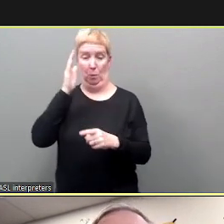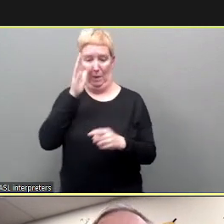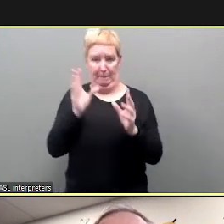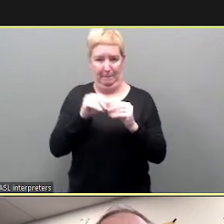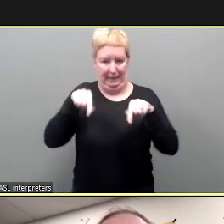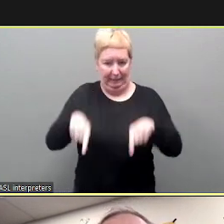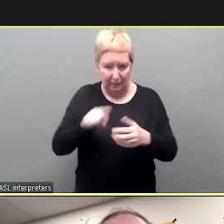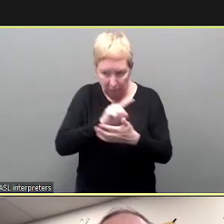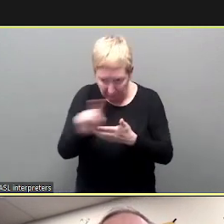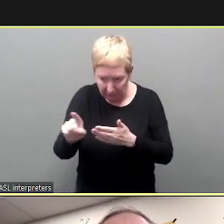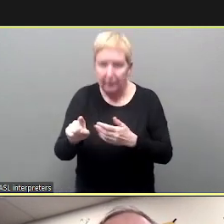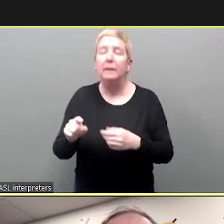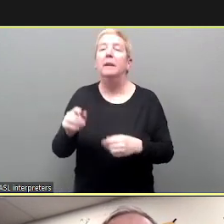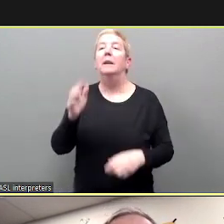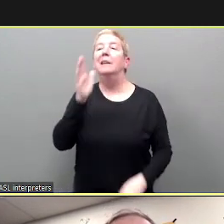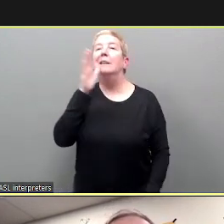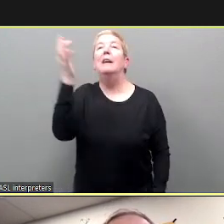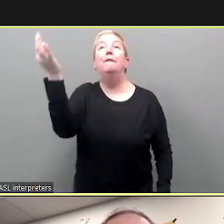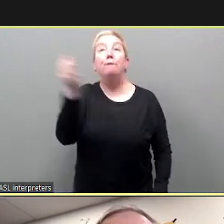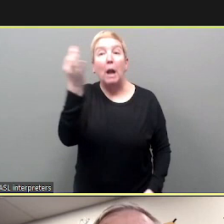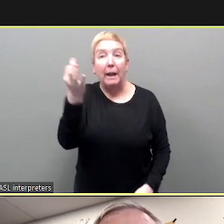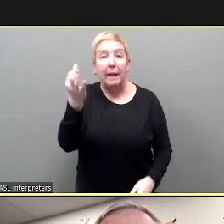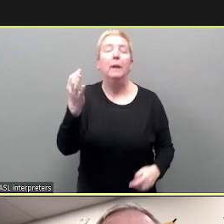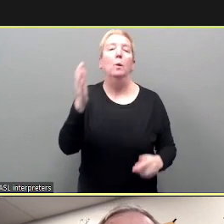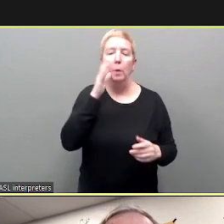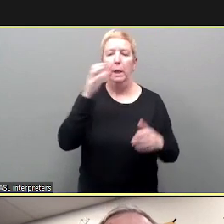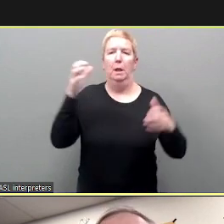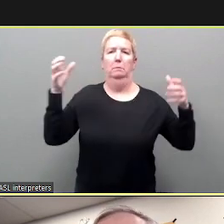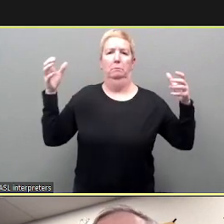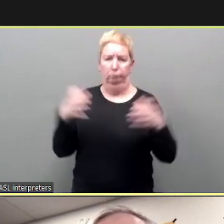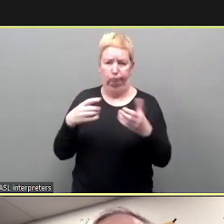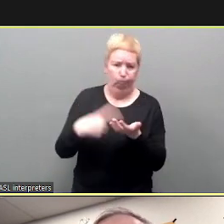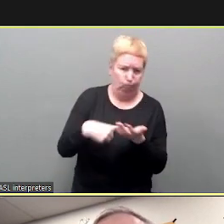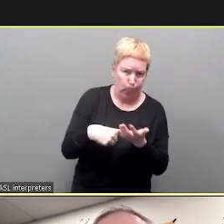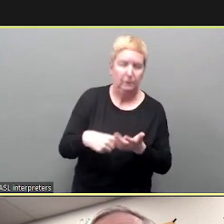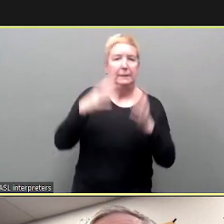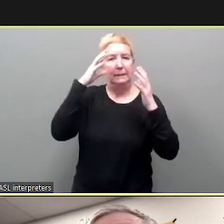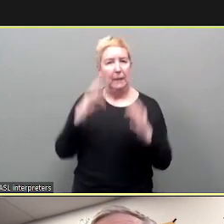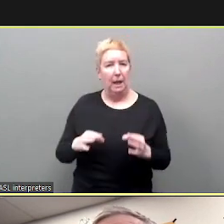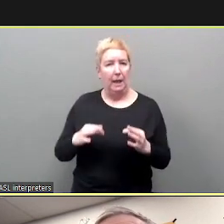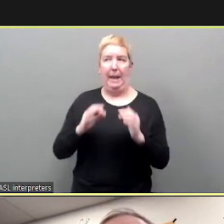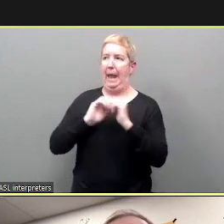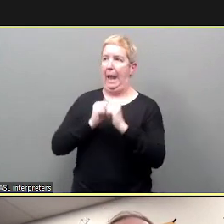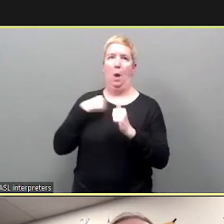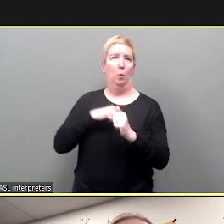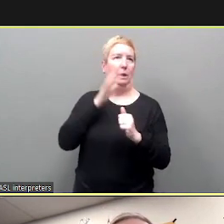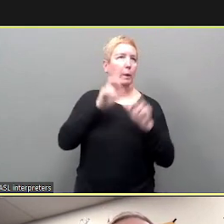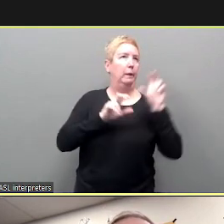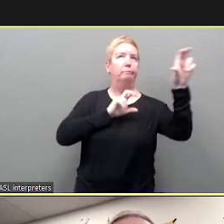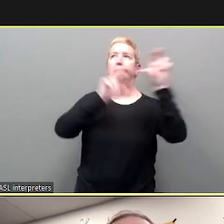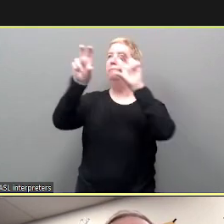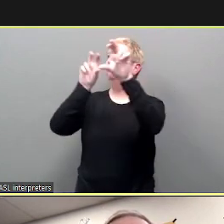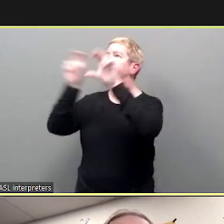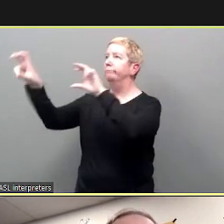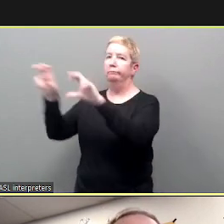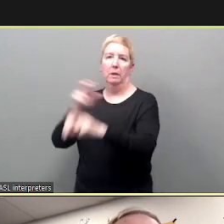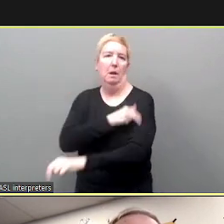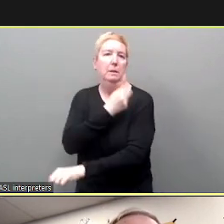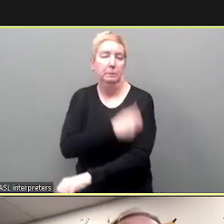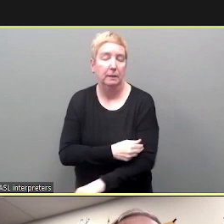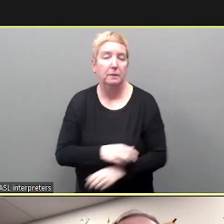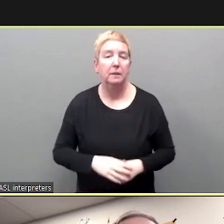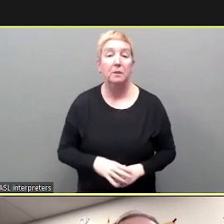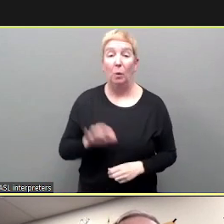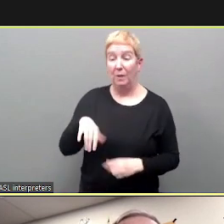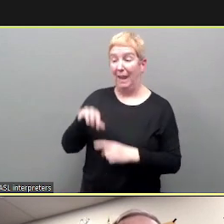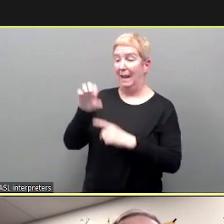to divide up this work. Sotrovimab, that's the one that's the best and the only